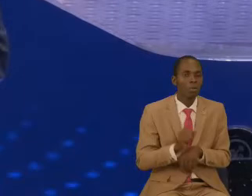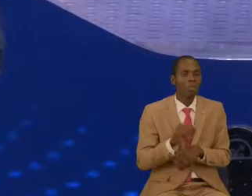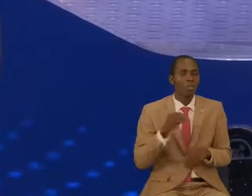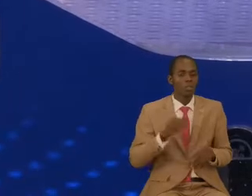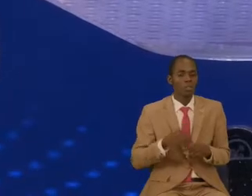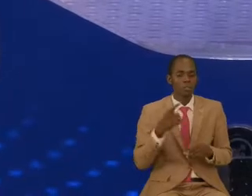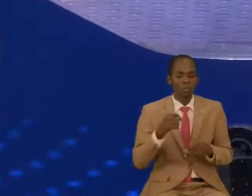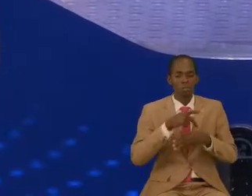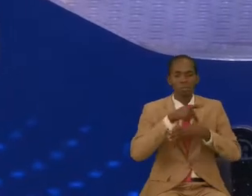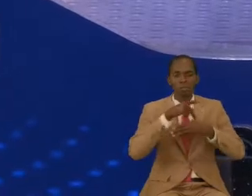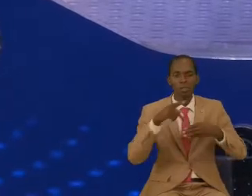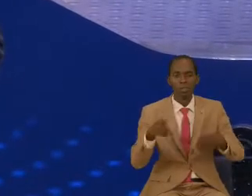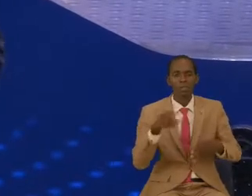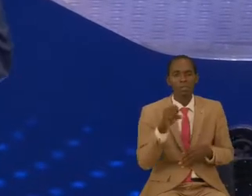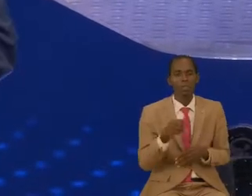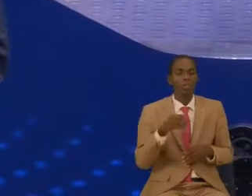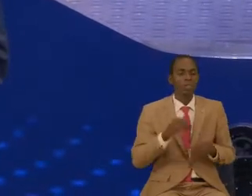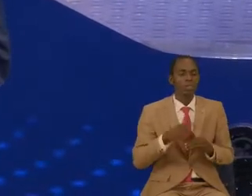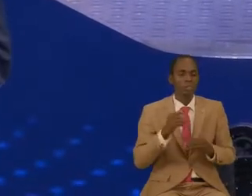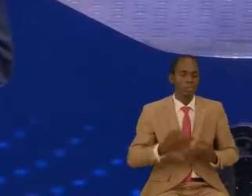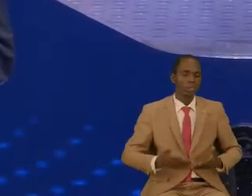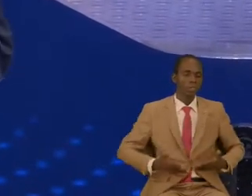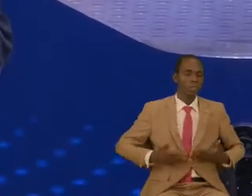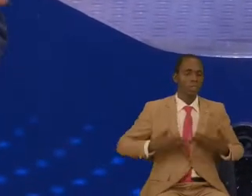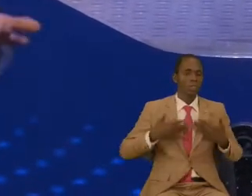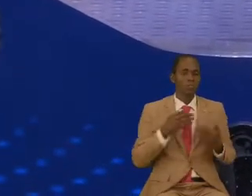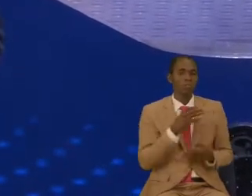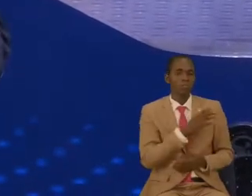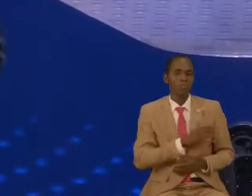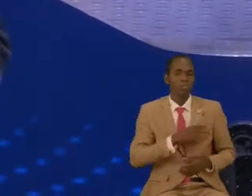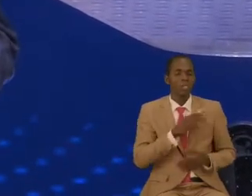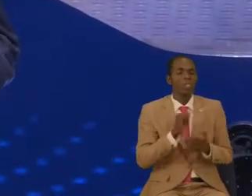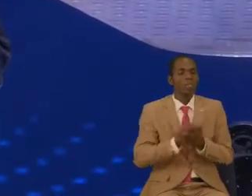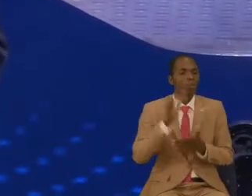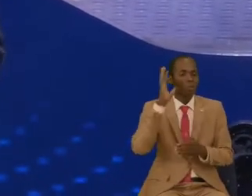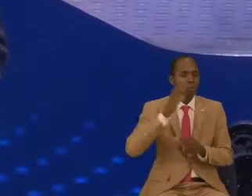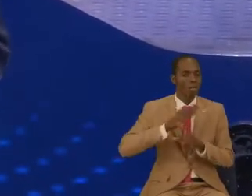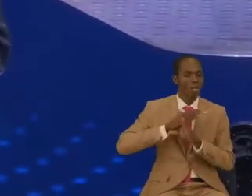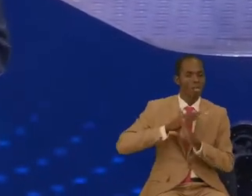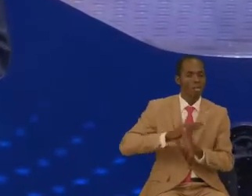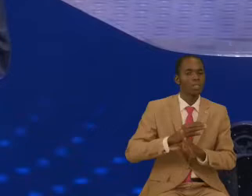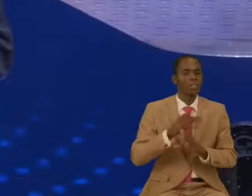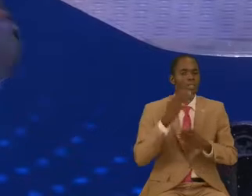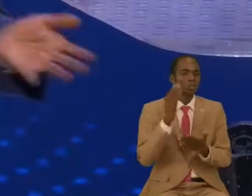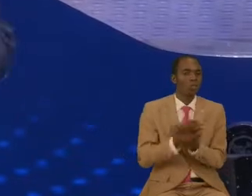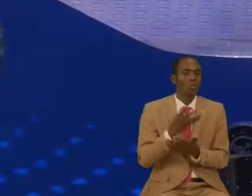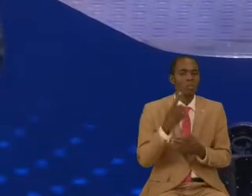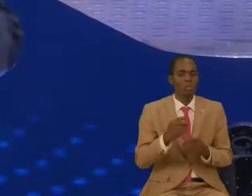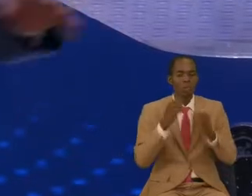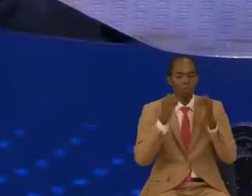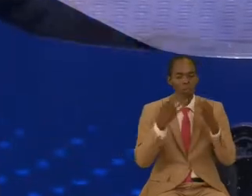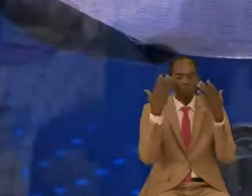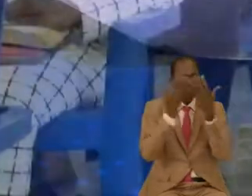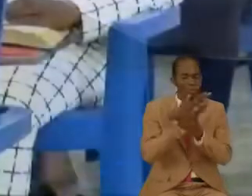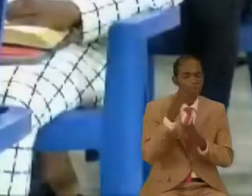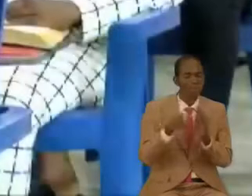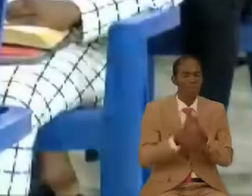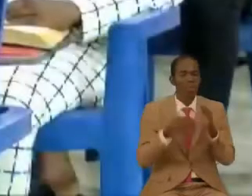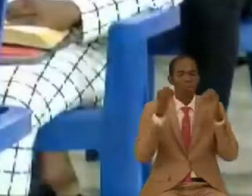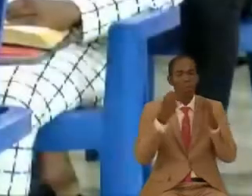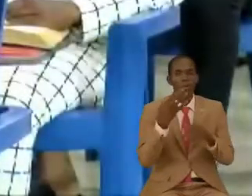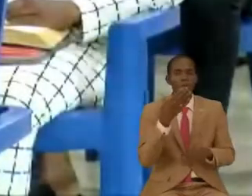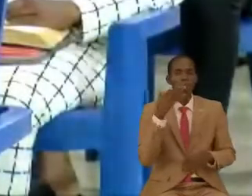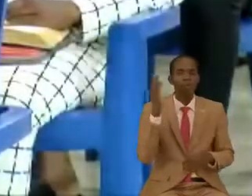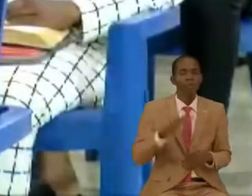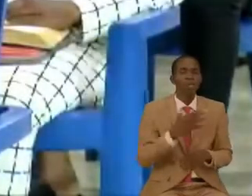his profession, in his lifestyle, that will hinder with powers of darkness and powers of evil. And then